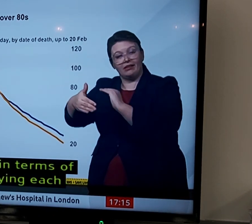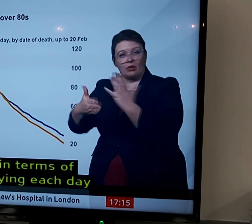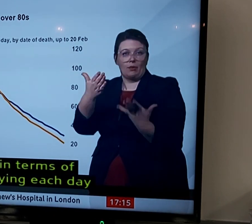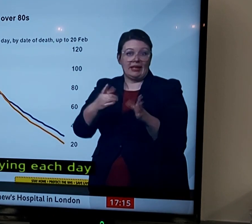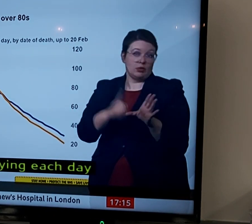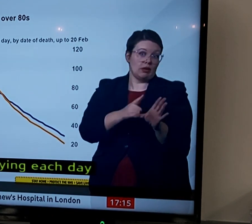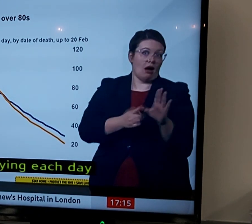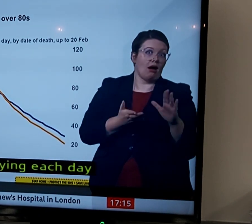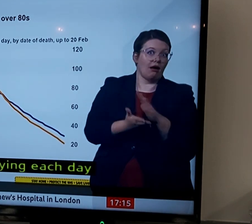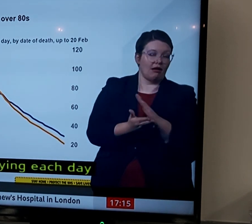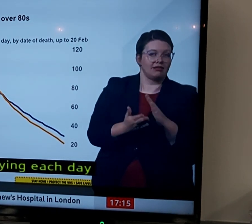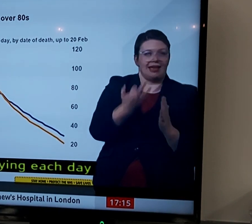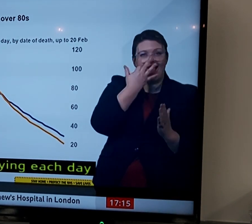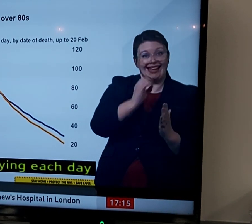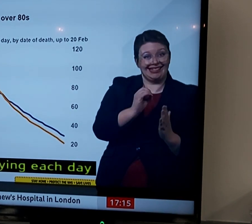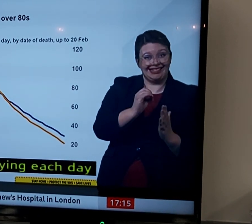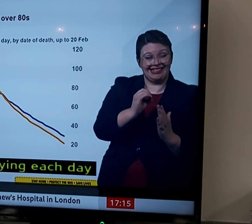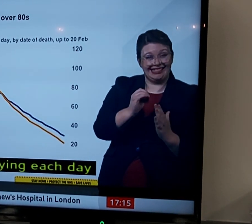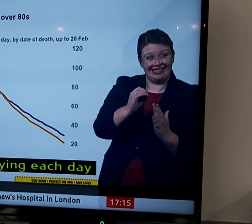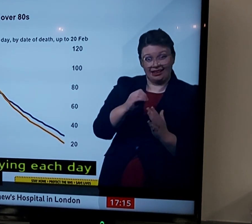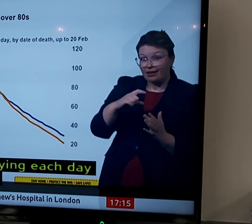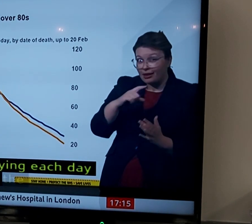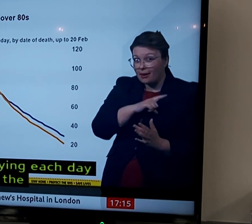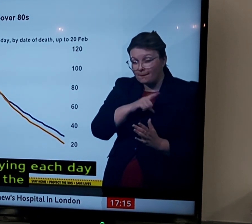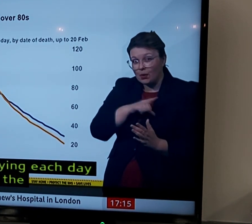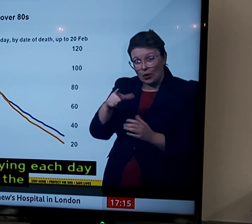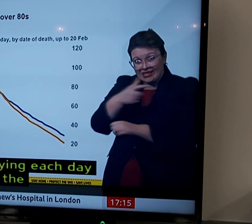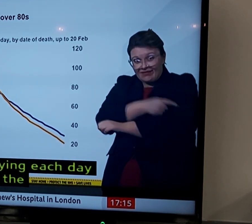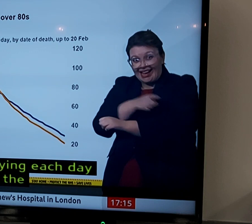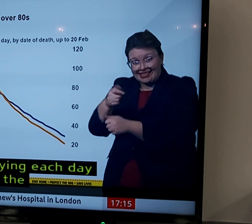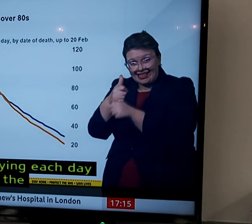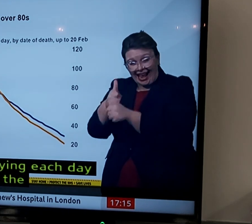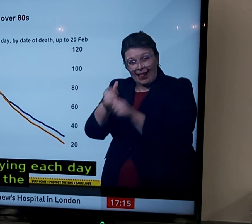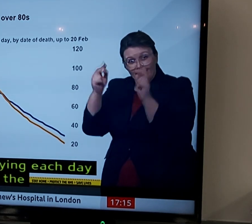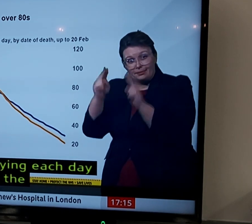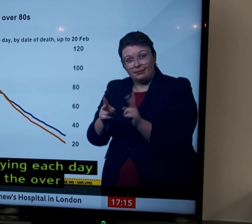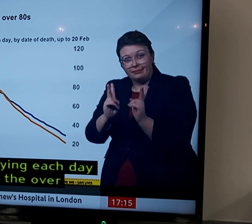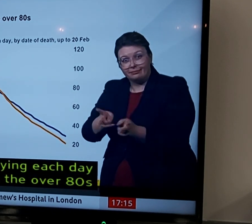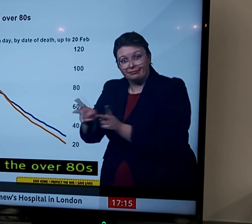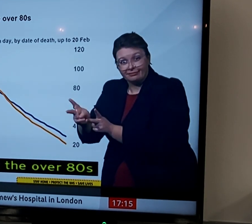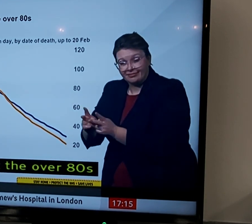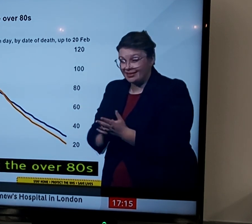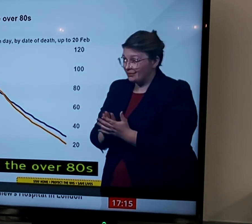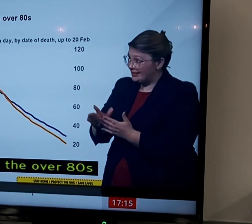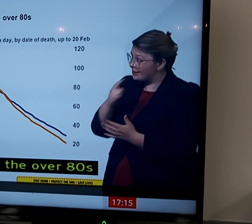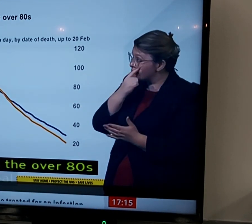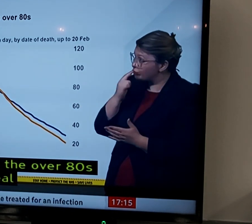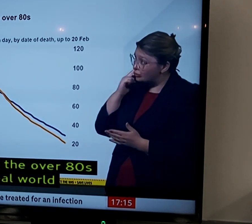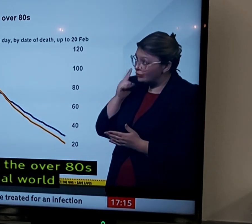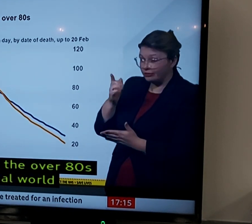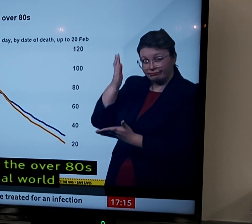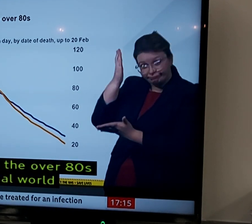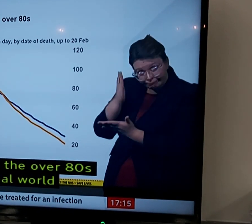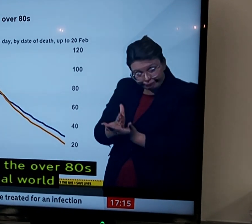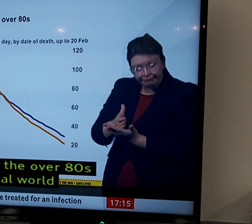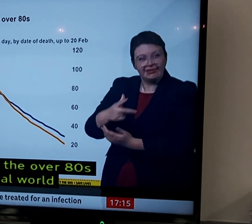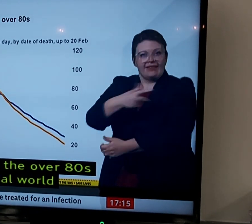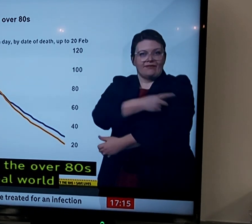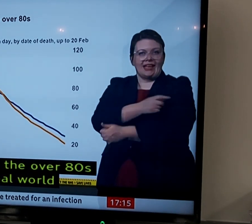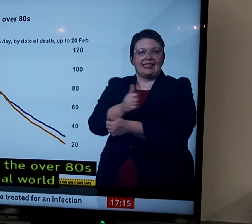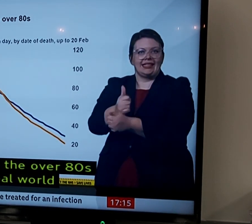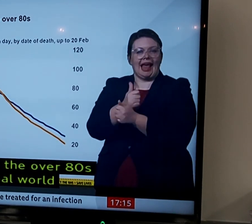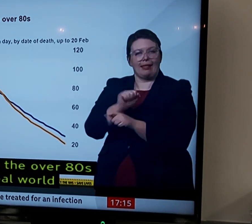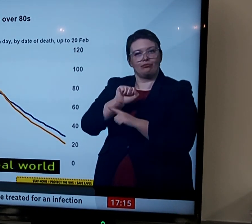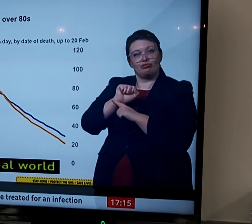this shows in the real world across the UK right now that the vaccine is helping both to protect the NHS